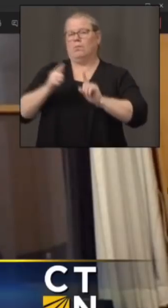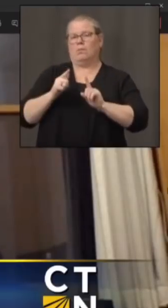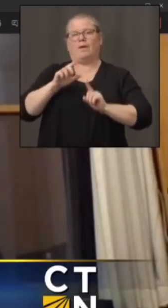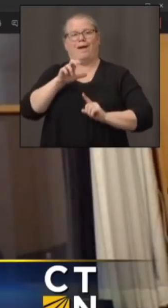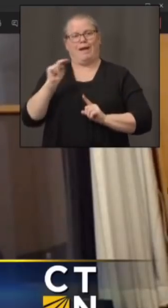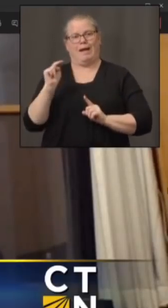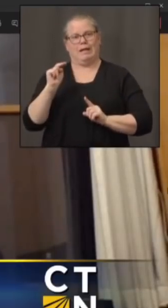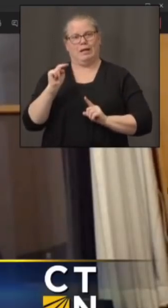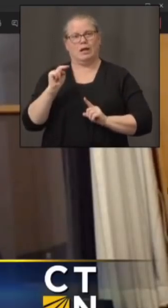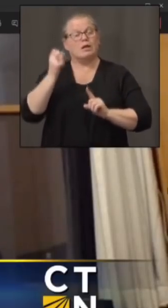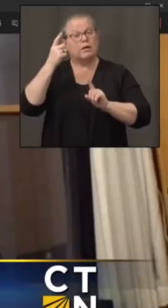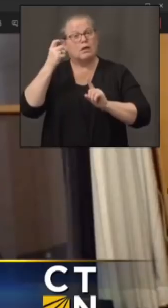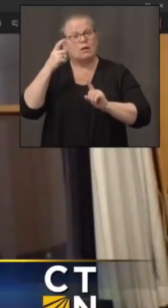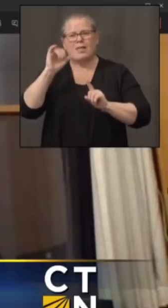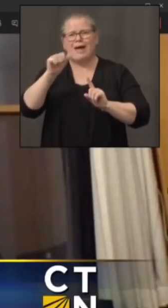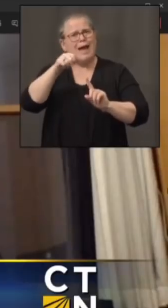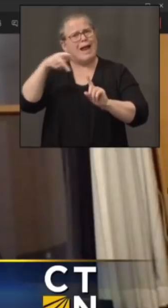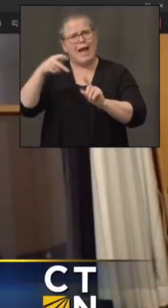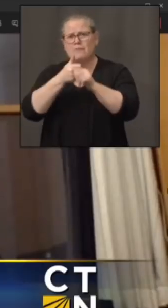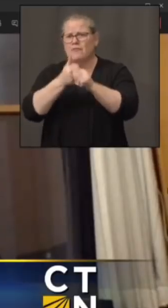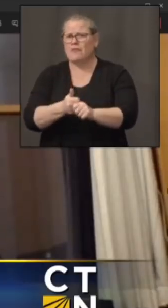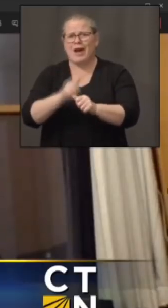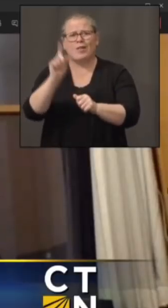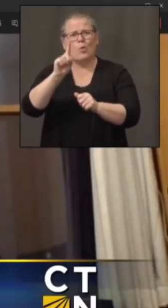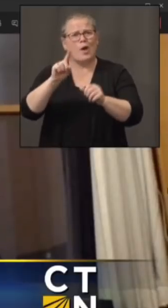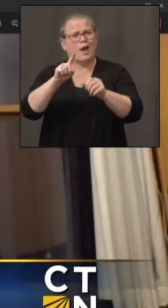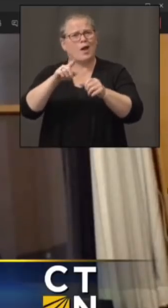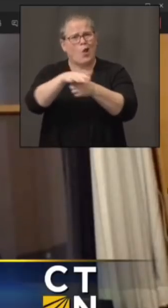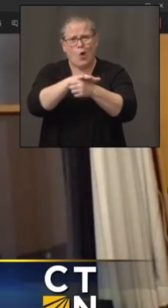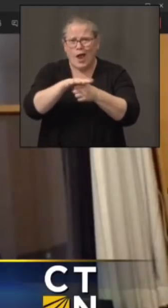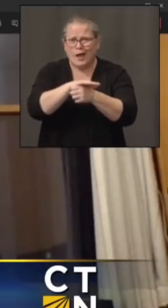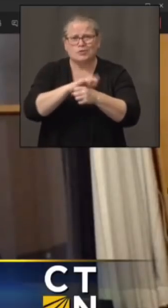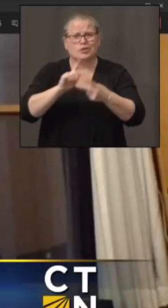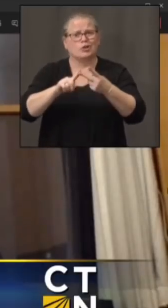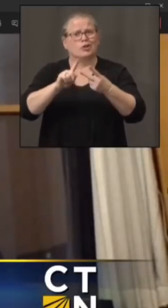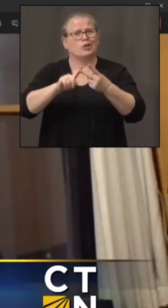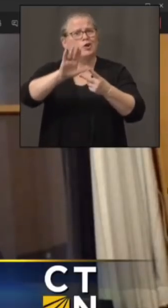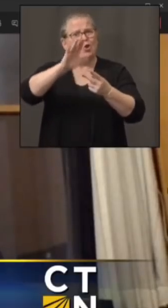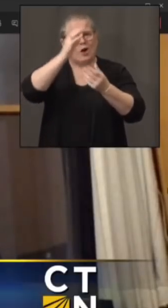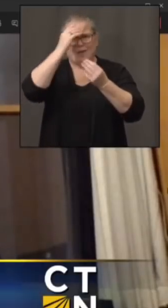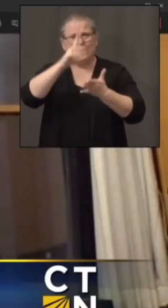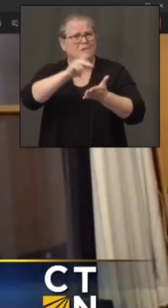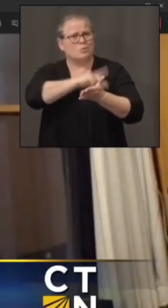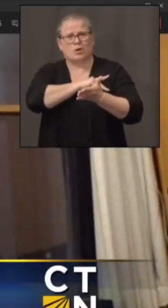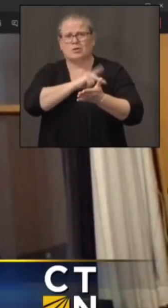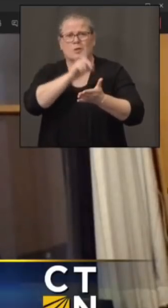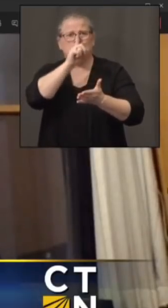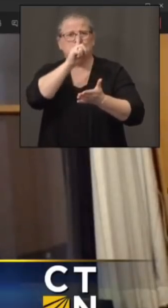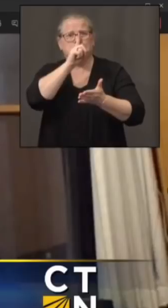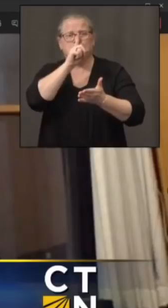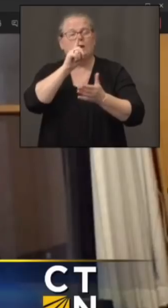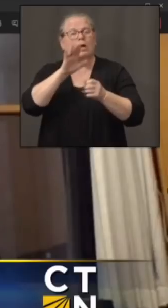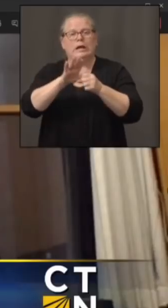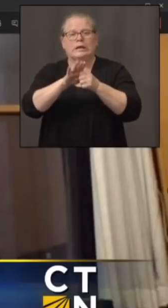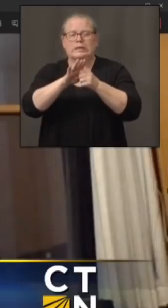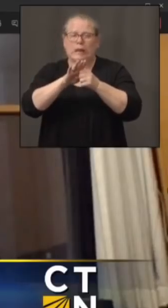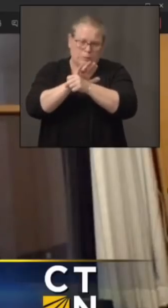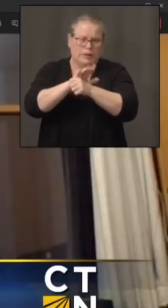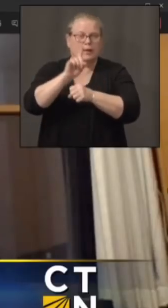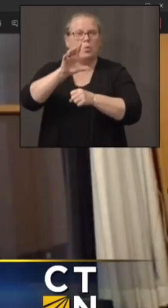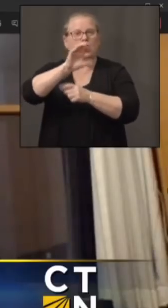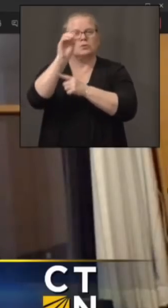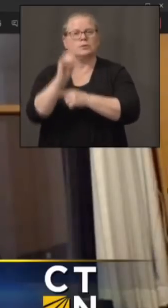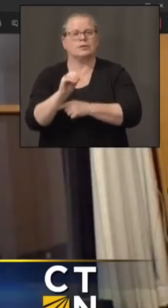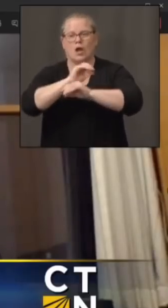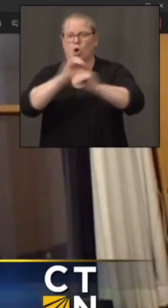your location. It's not tracking any personalized information about you or the people that you're in contact with. It's completely anonymized.